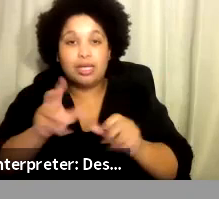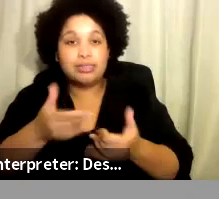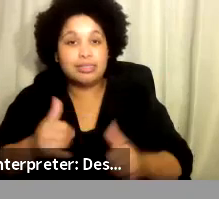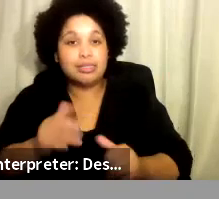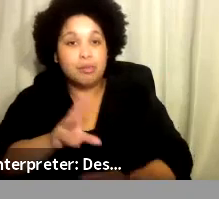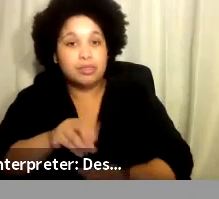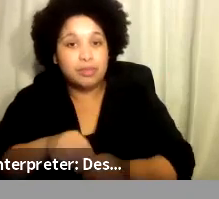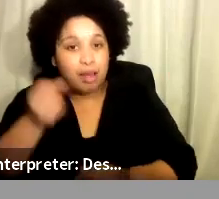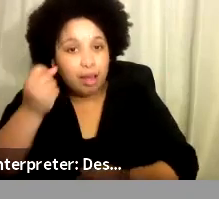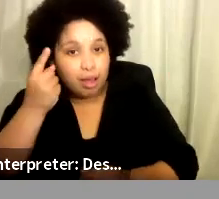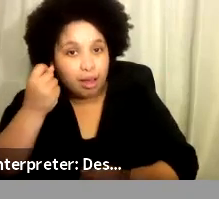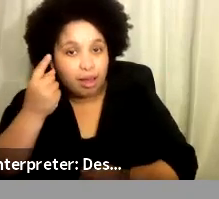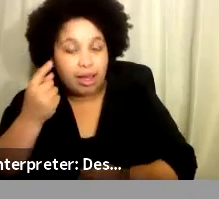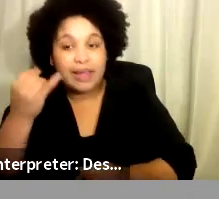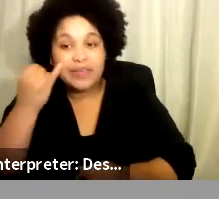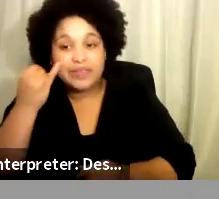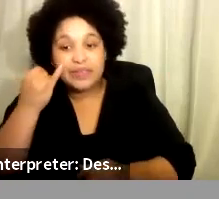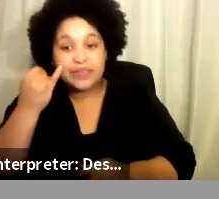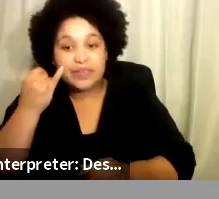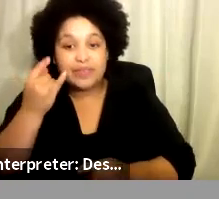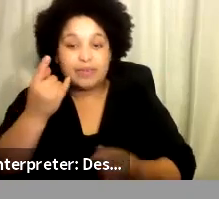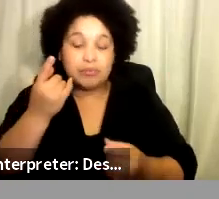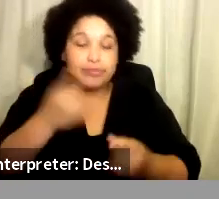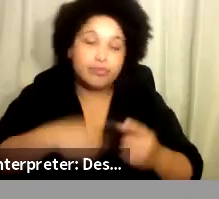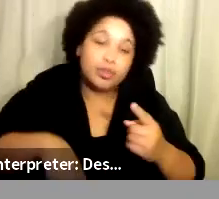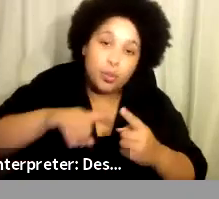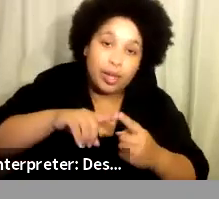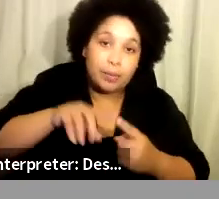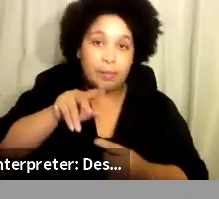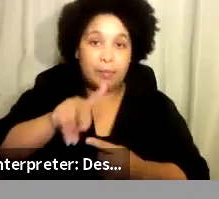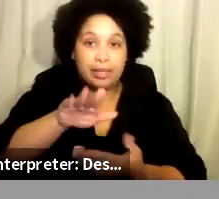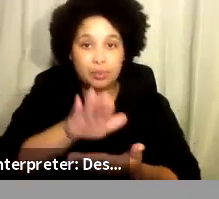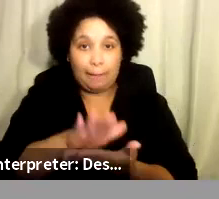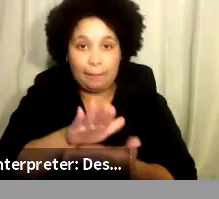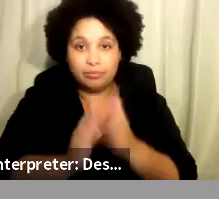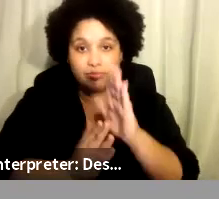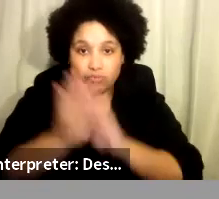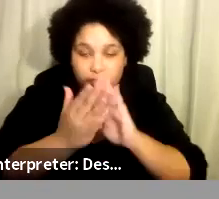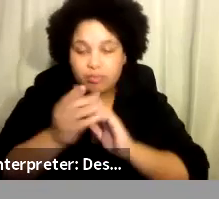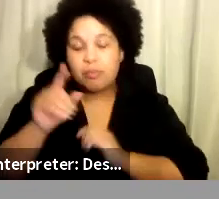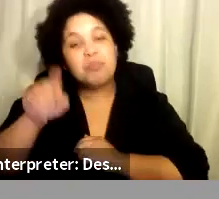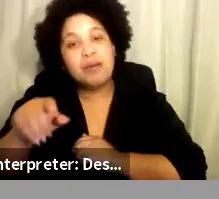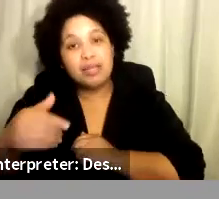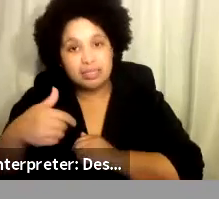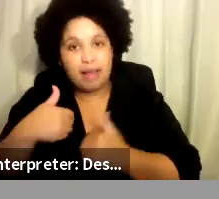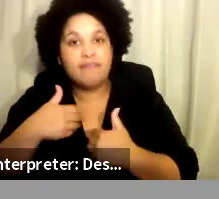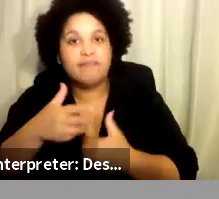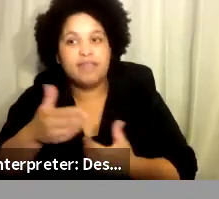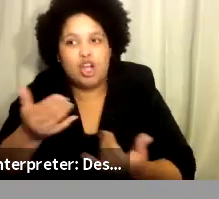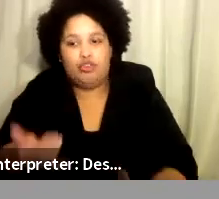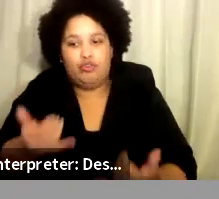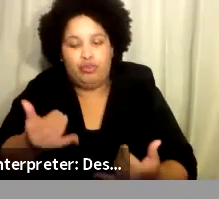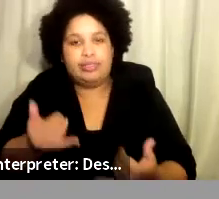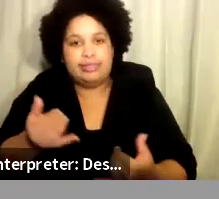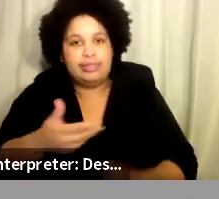participate. But if and when we do return to campus, a child's immunizations will need to be current.